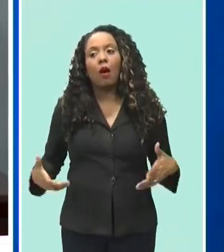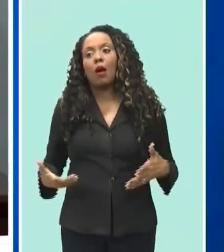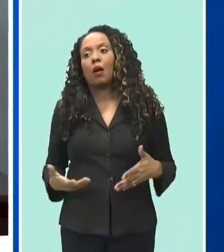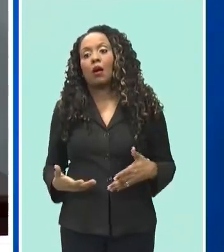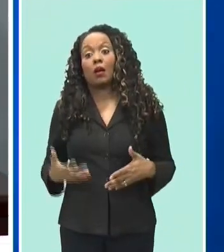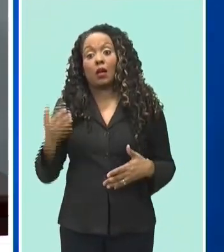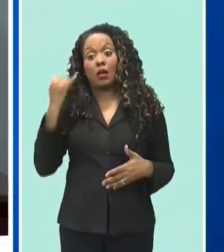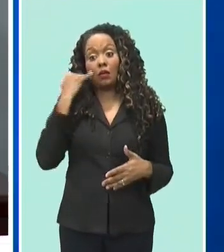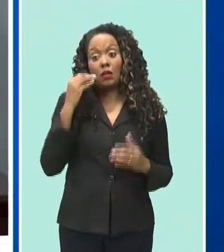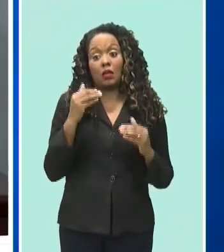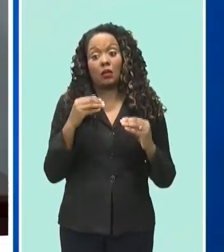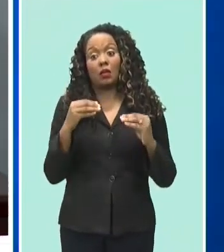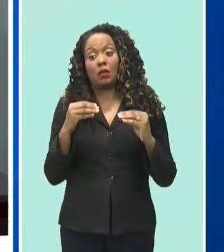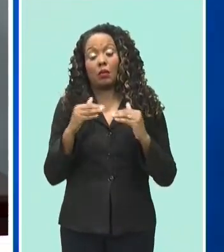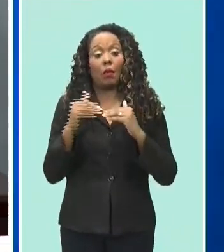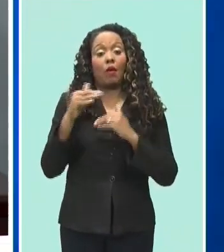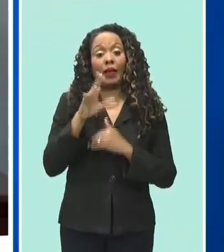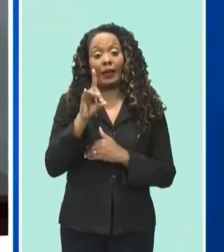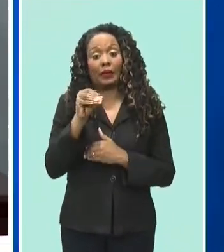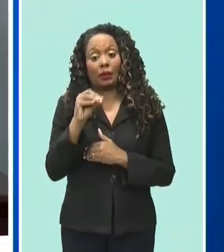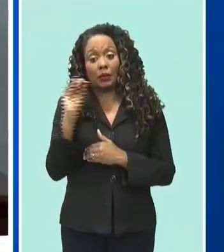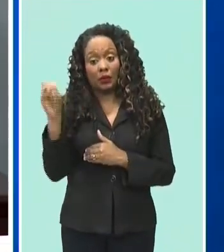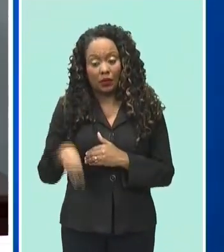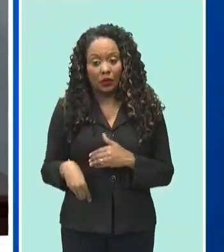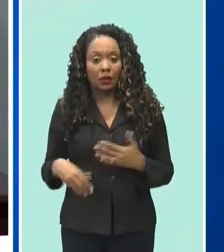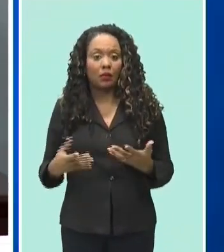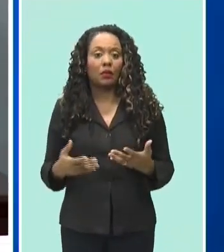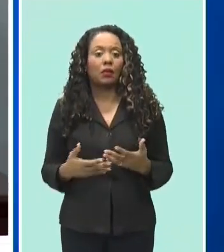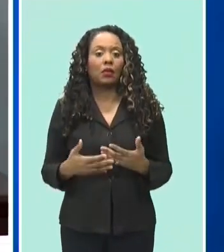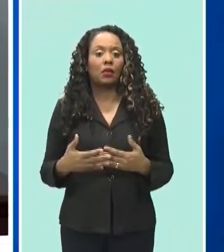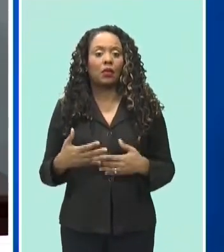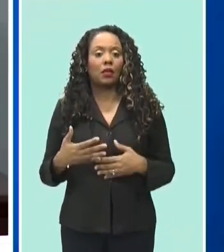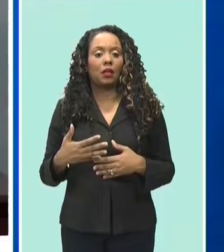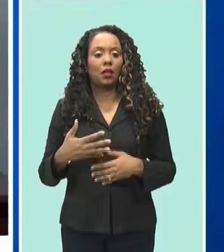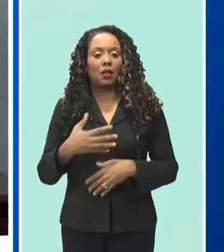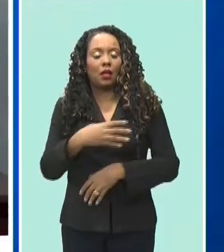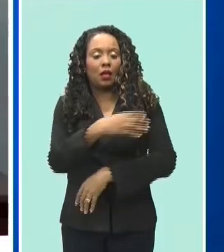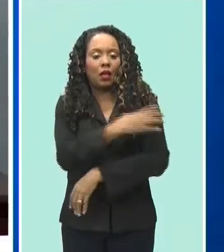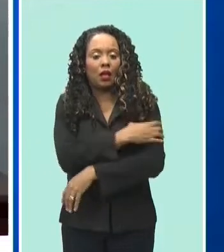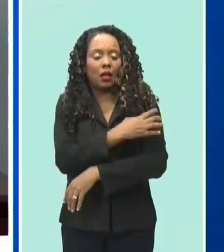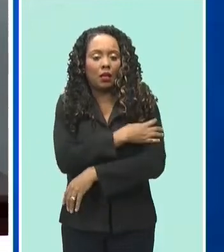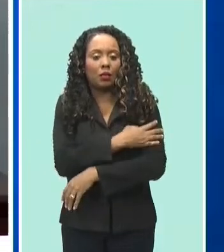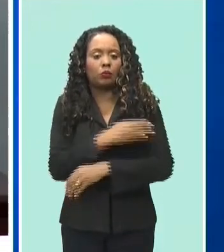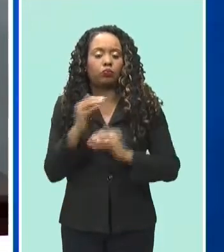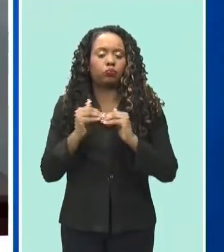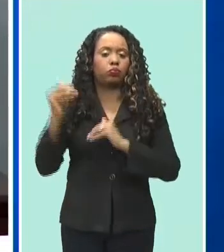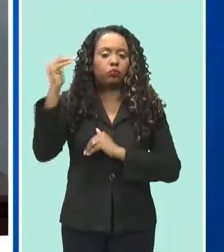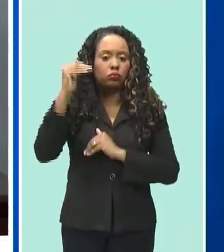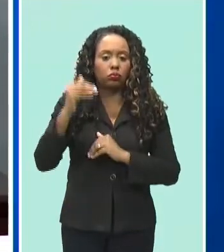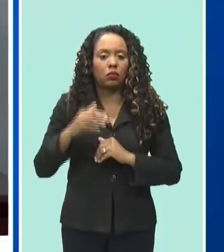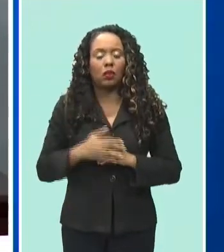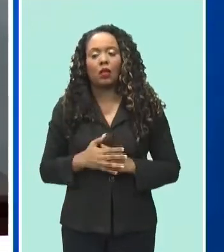than 80%, almost a world leader? Hypertension, diabetes, world leader.